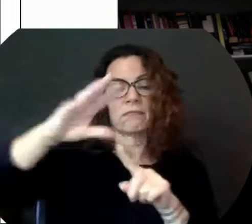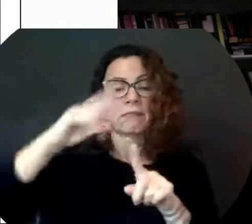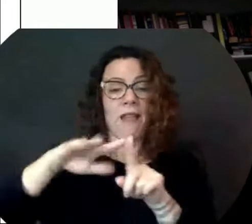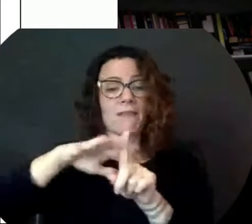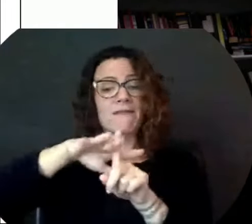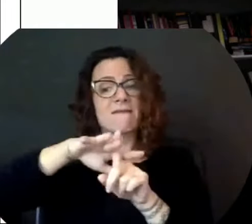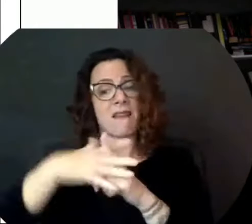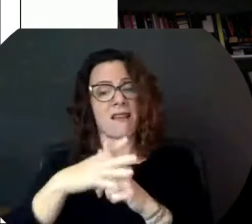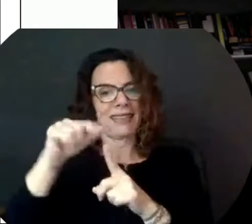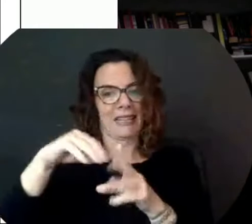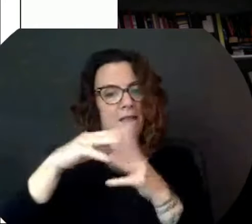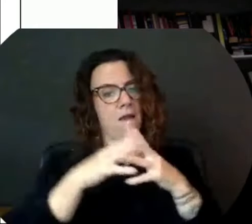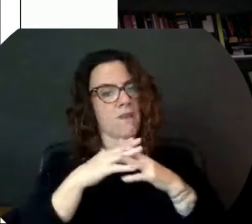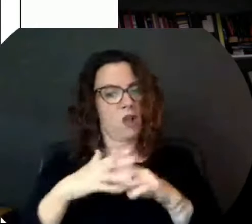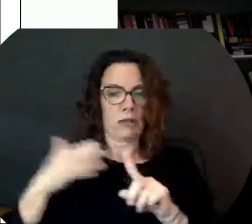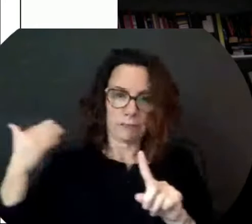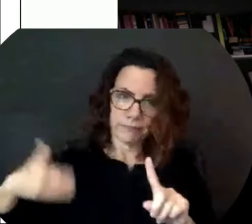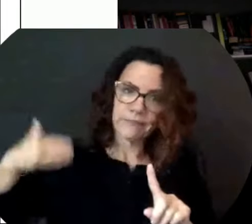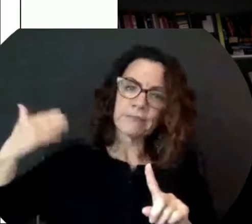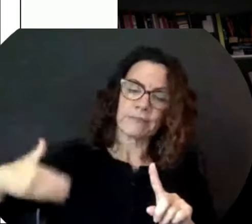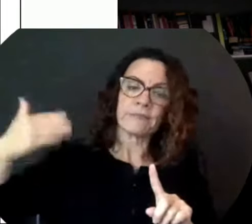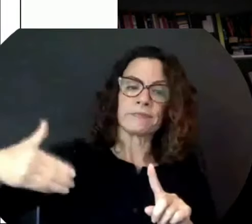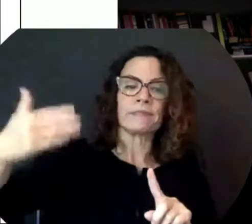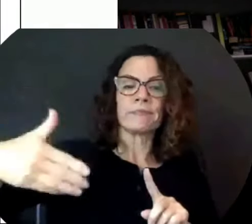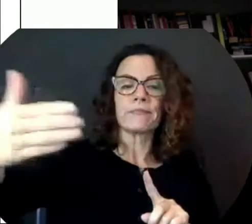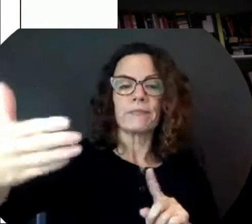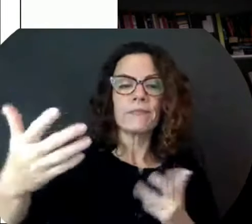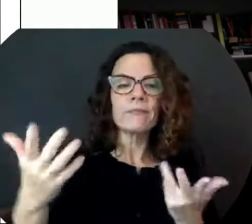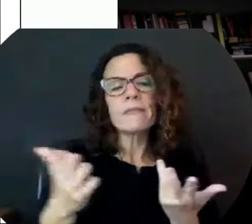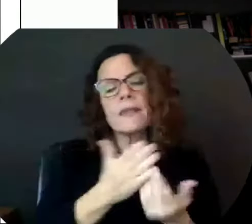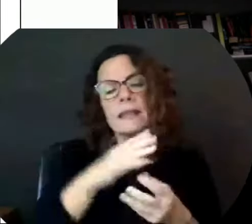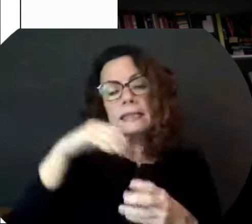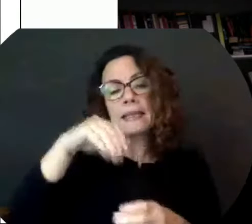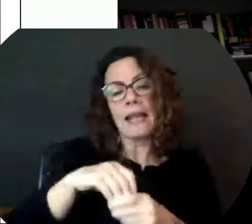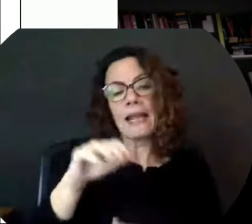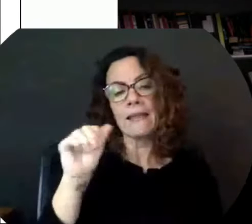at least in the antebellum period and in the U.S. context,